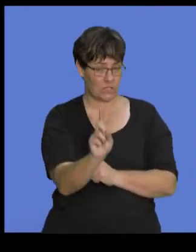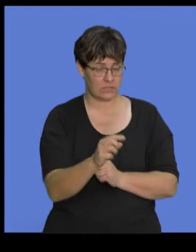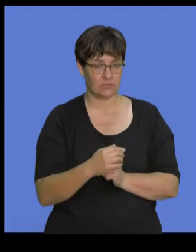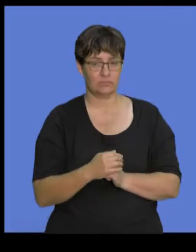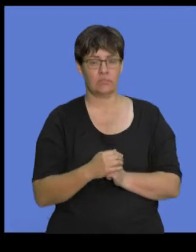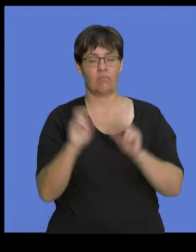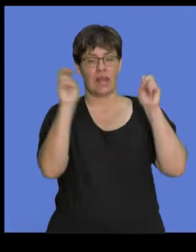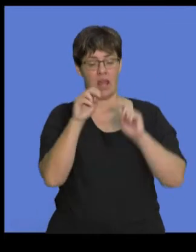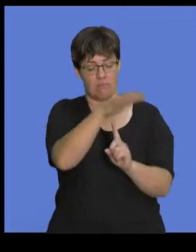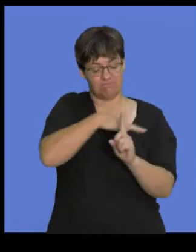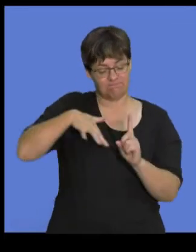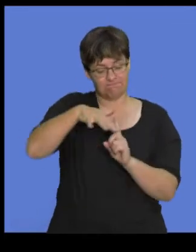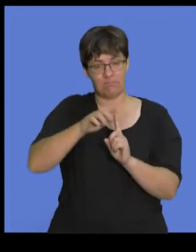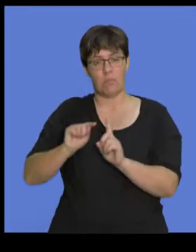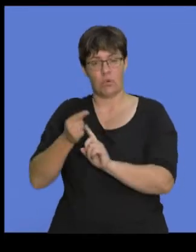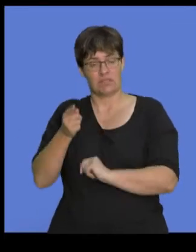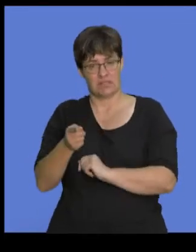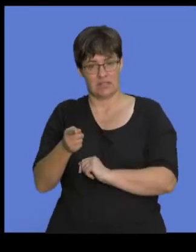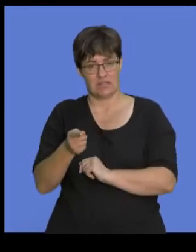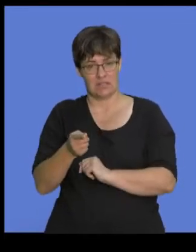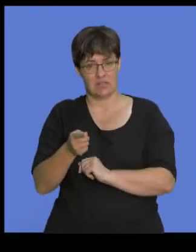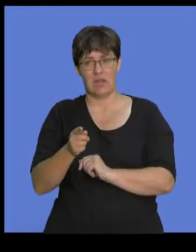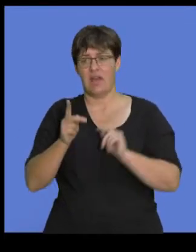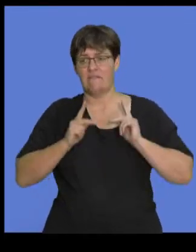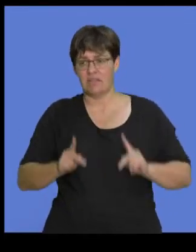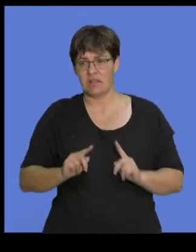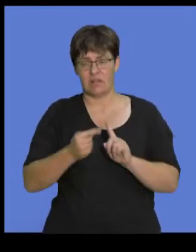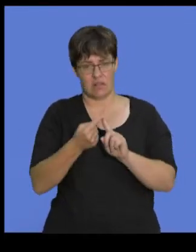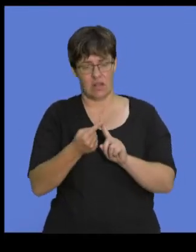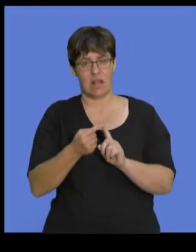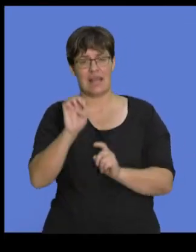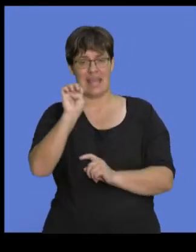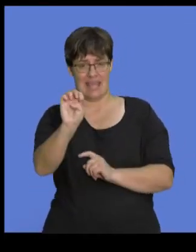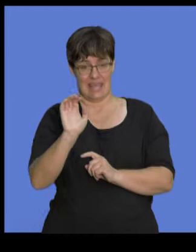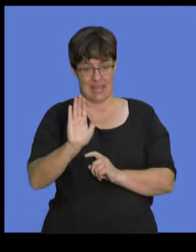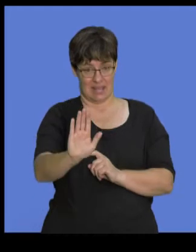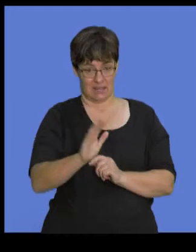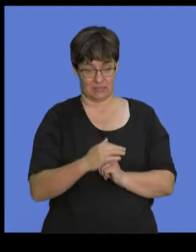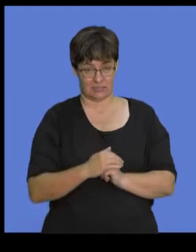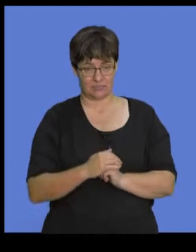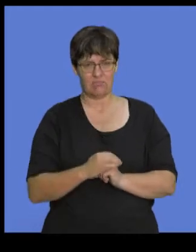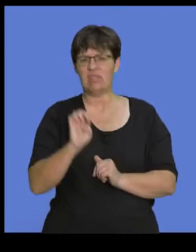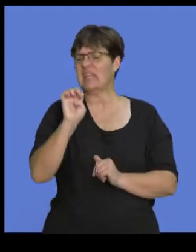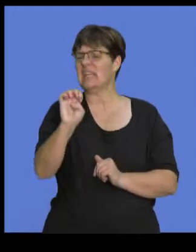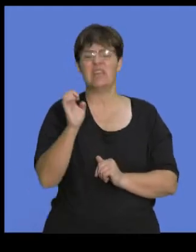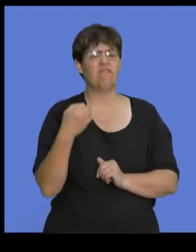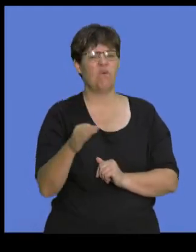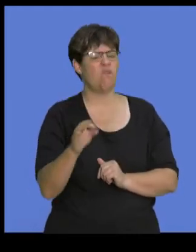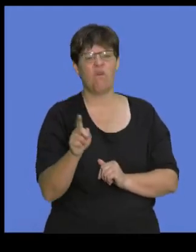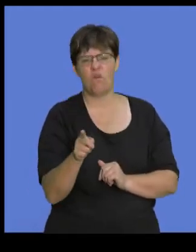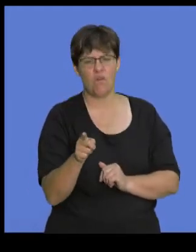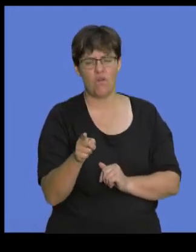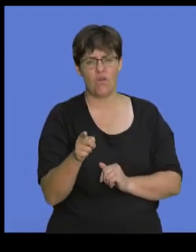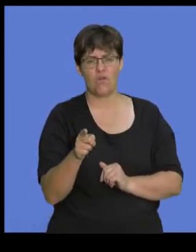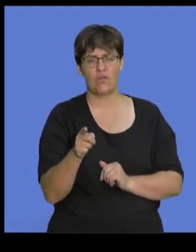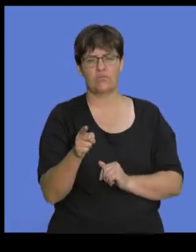is electric field at a point, which is a physical quantity denoted by uppercase E, right? E stands for